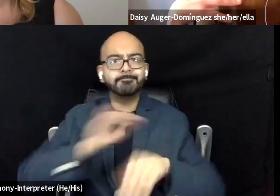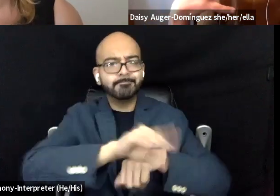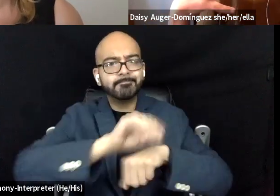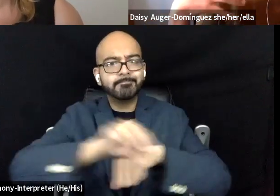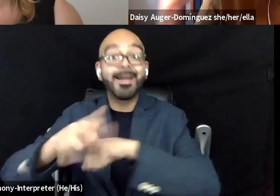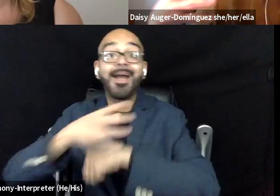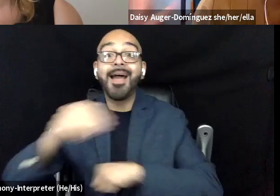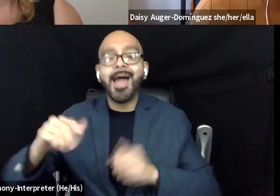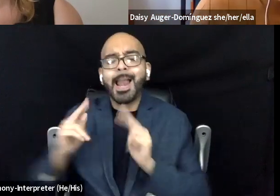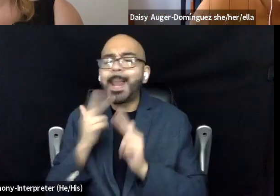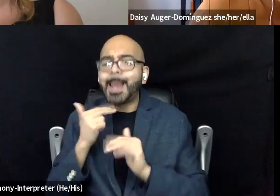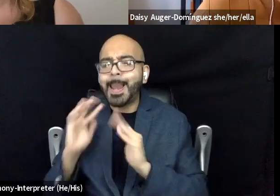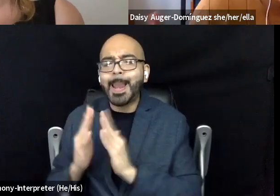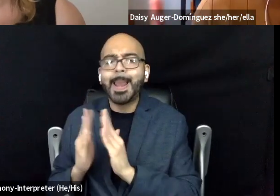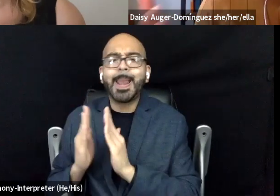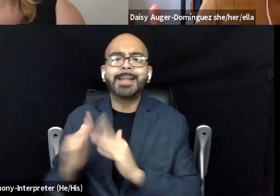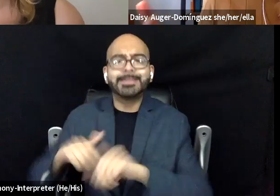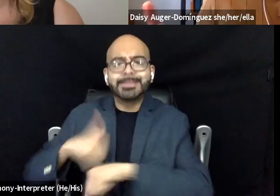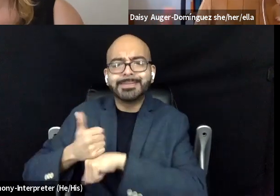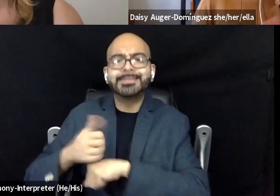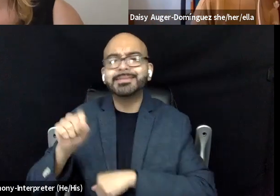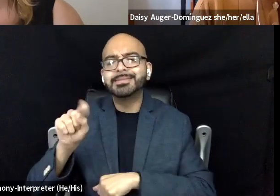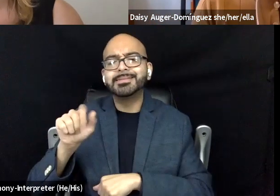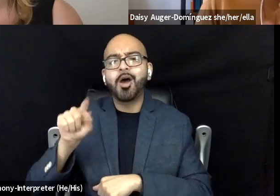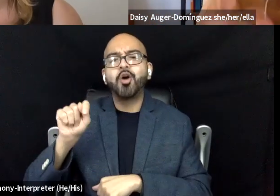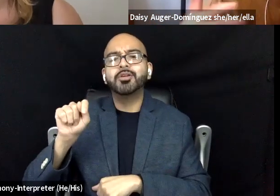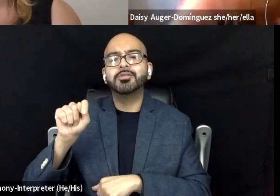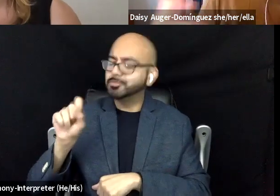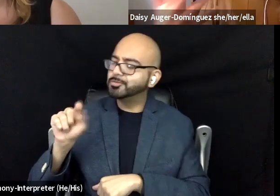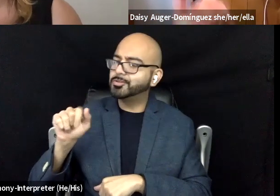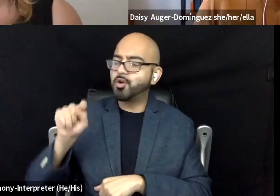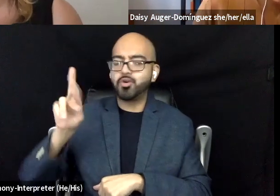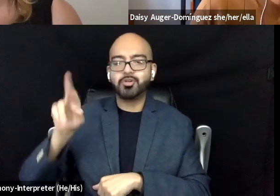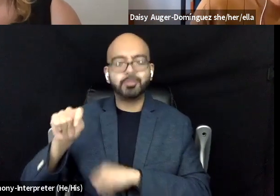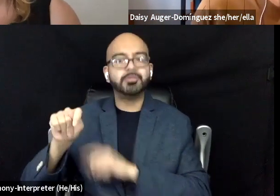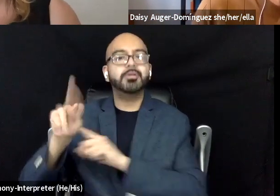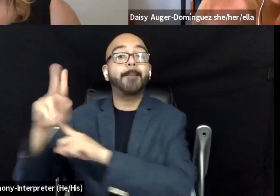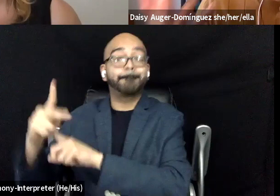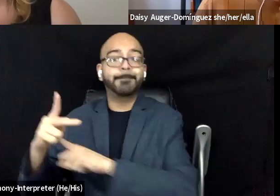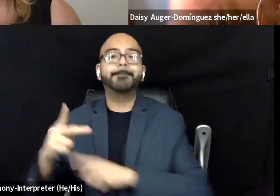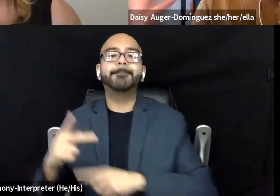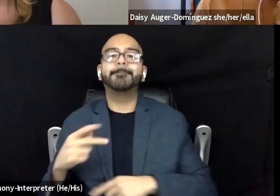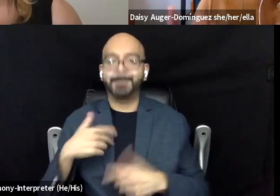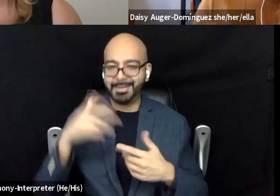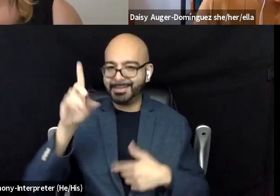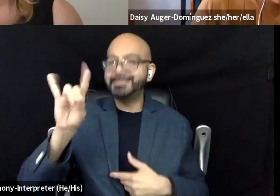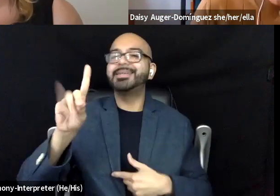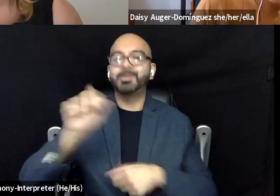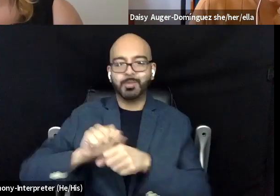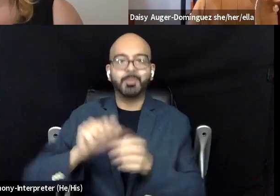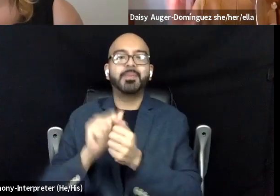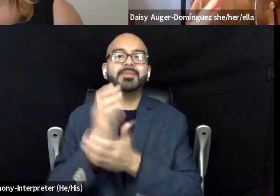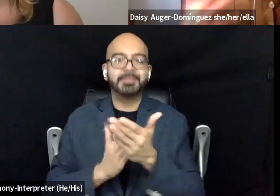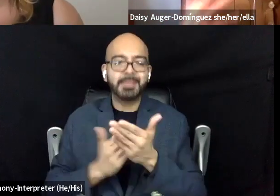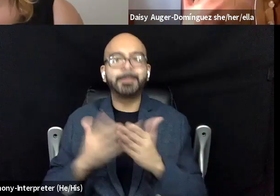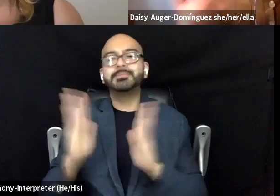because I caught the bug being in Silicon Valley and had started working with a few of them and investing and supporting a few.